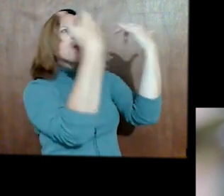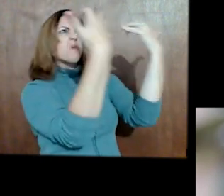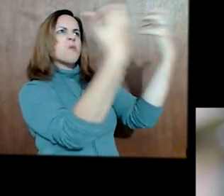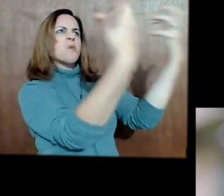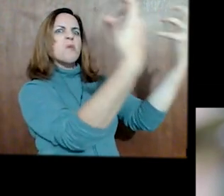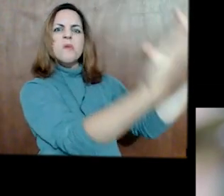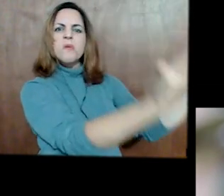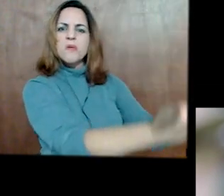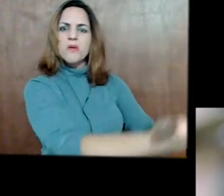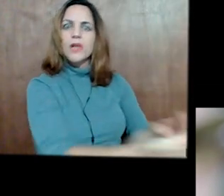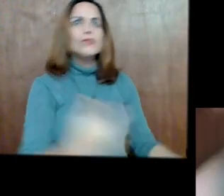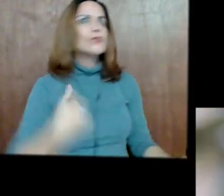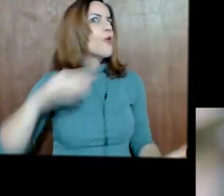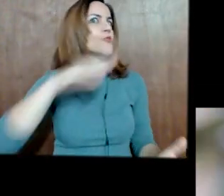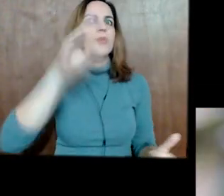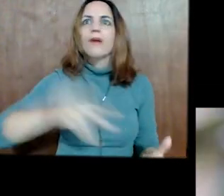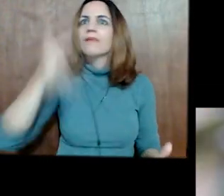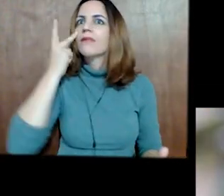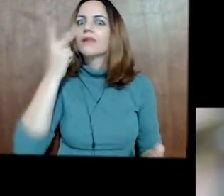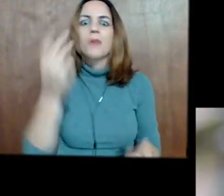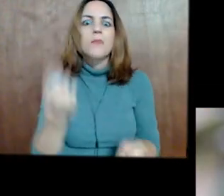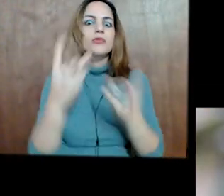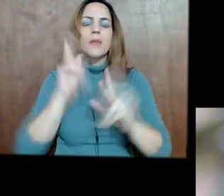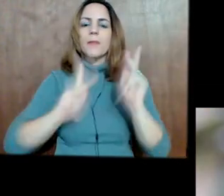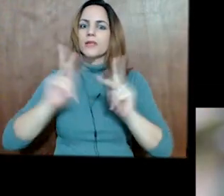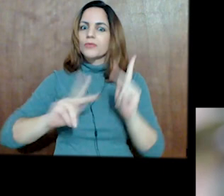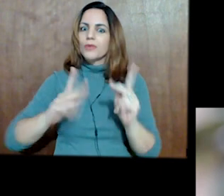I had never seen so many people in my life.